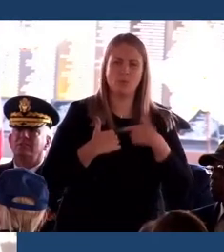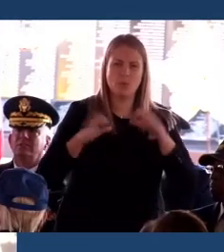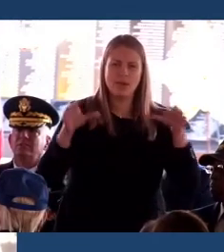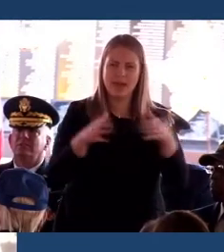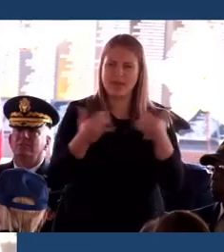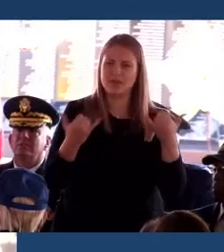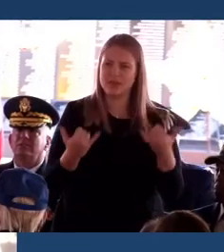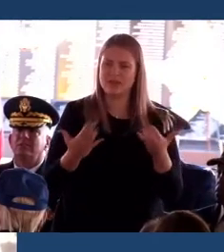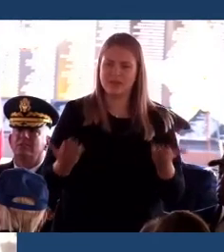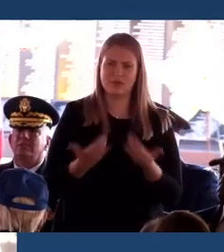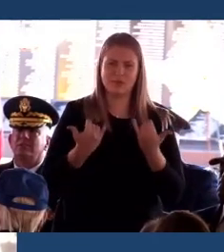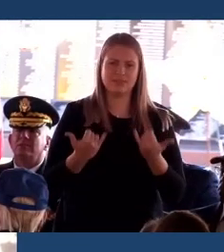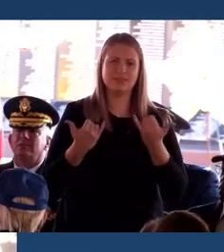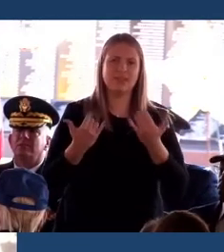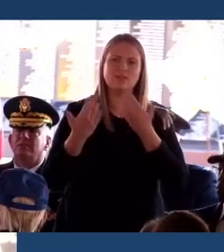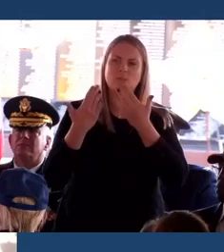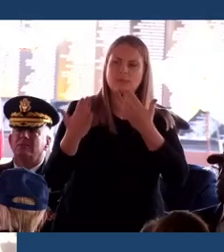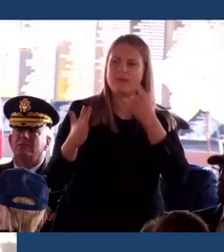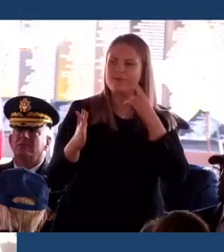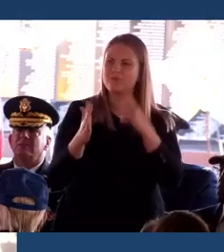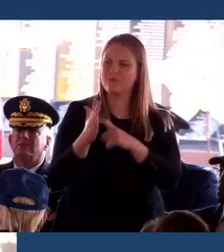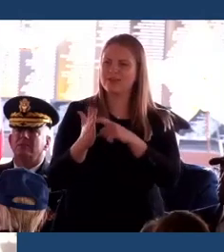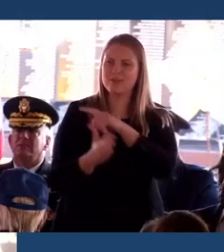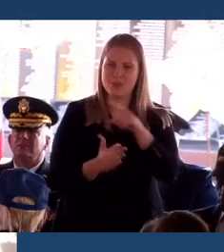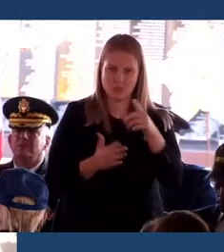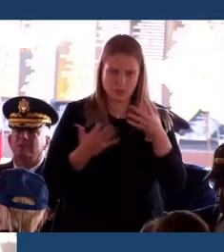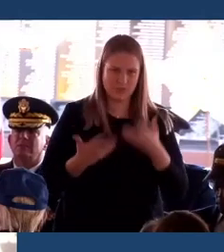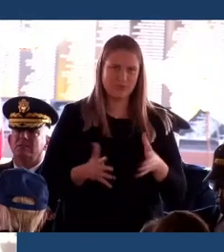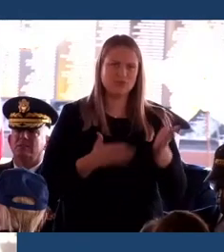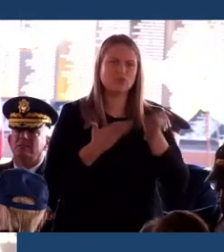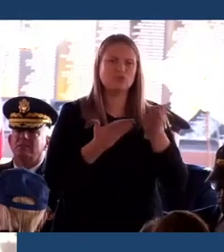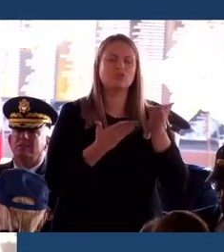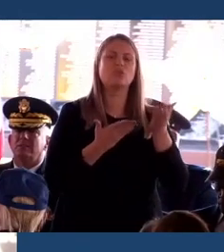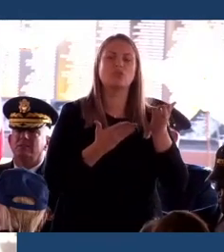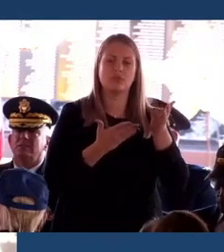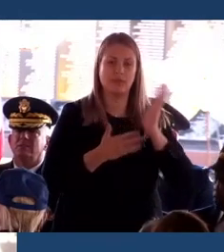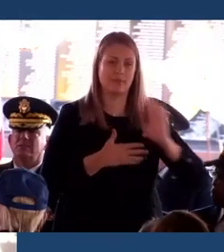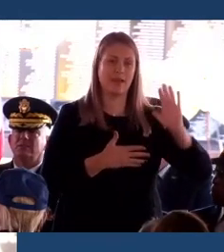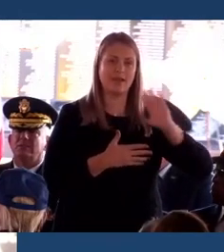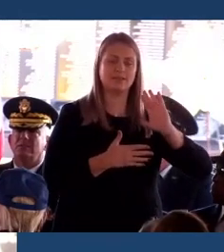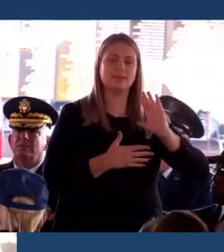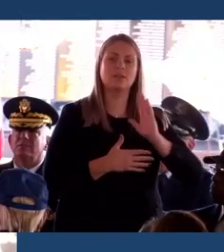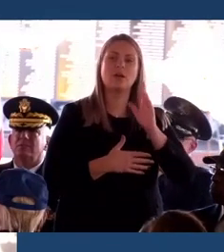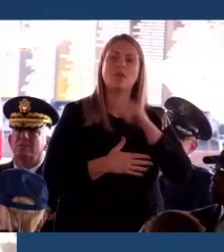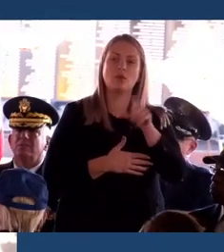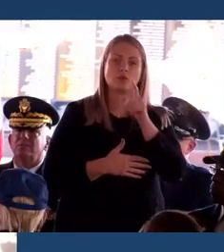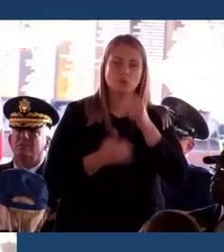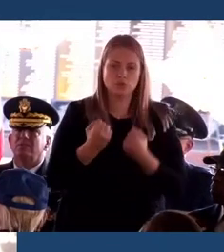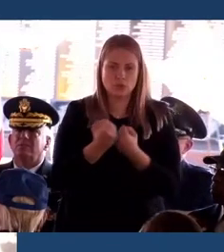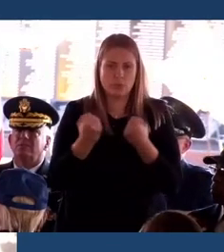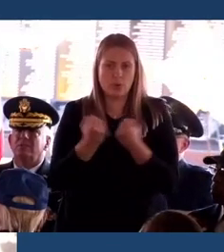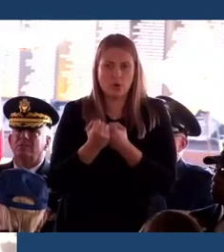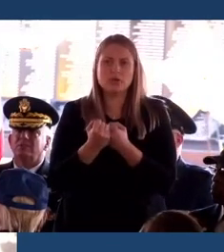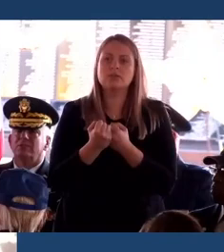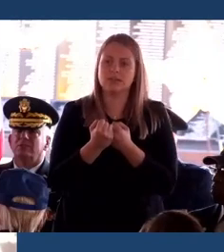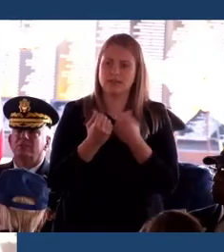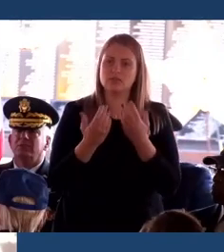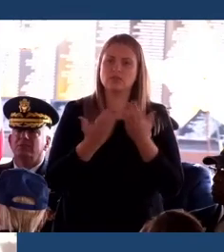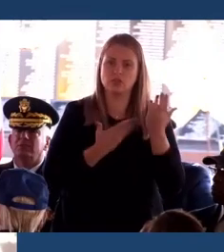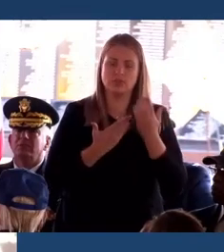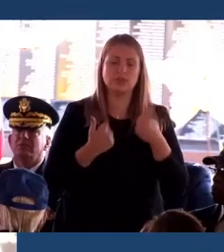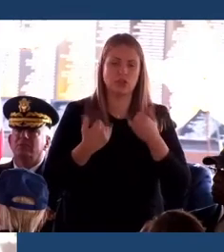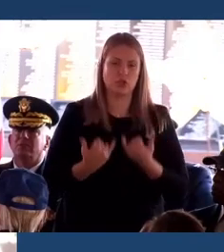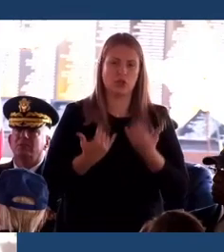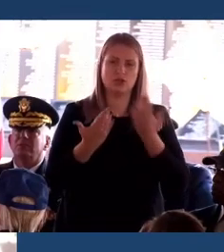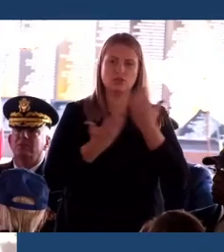and recognize those who serve, those who have served, those who support them in their service, and those who grieve their